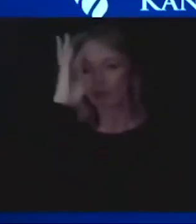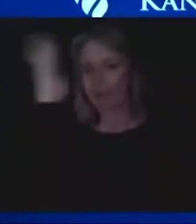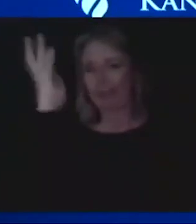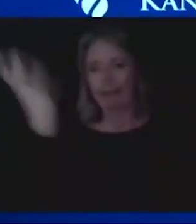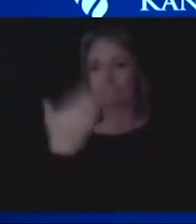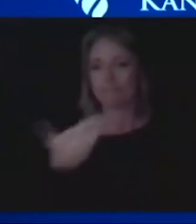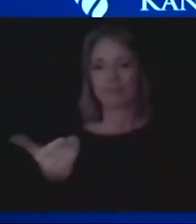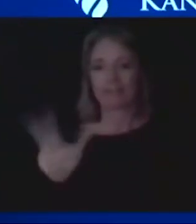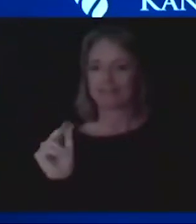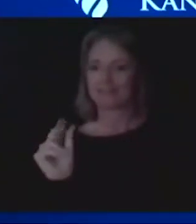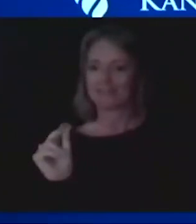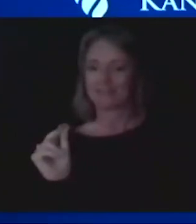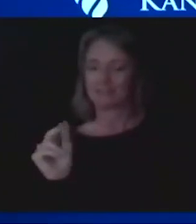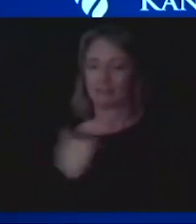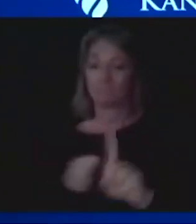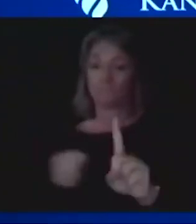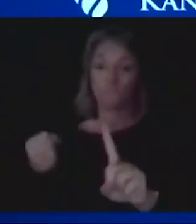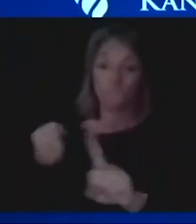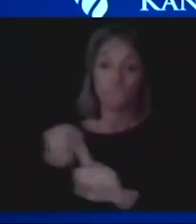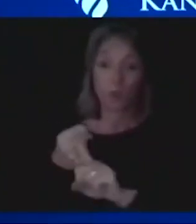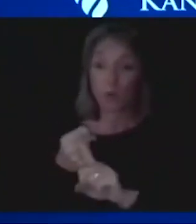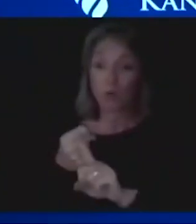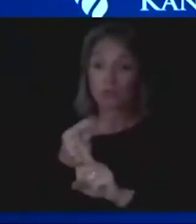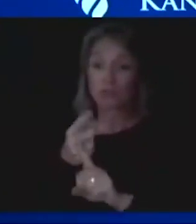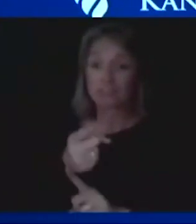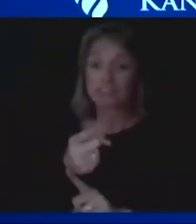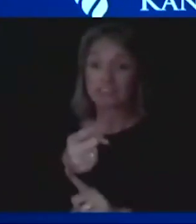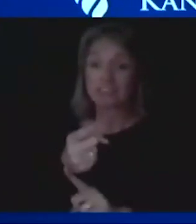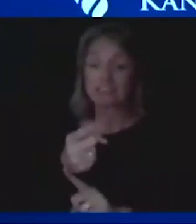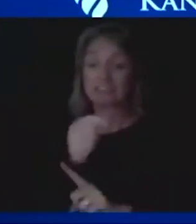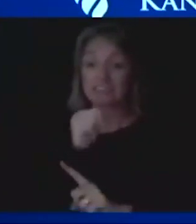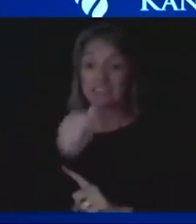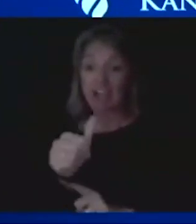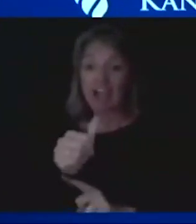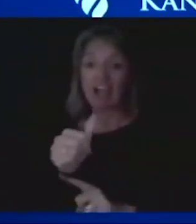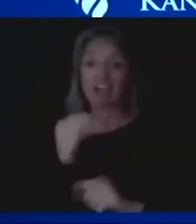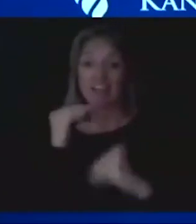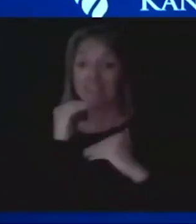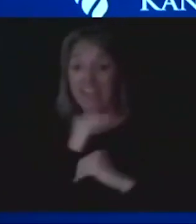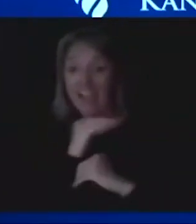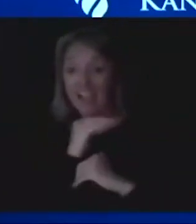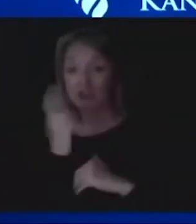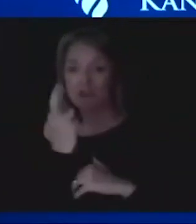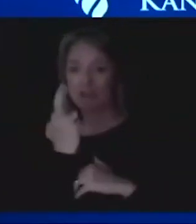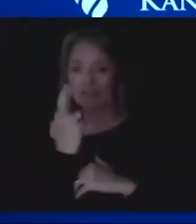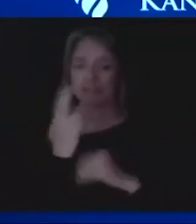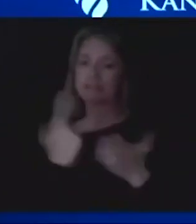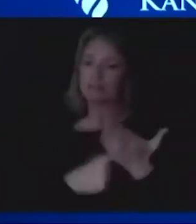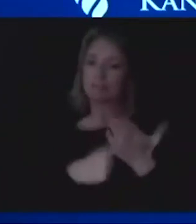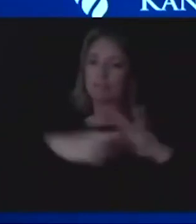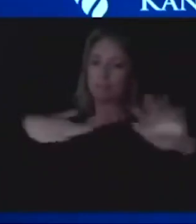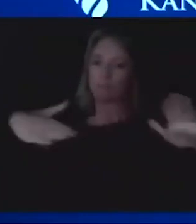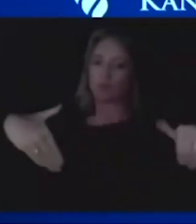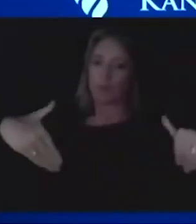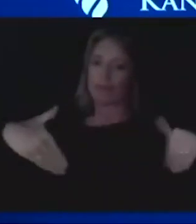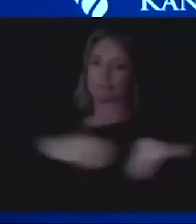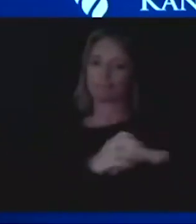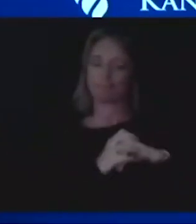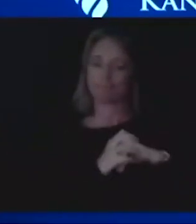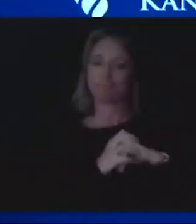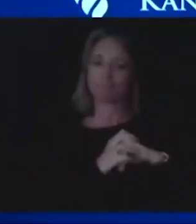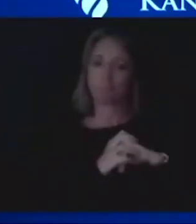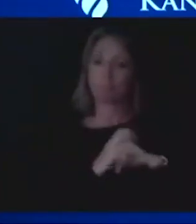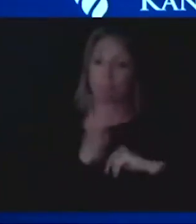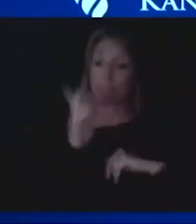you and you realize it wasn't really a hoax, then it's too late. Yep. And those are the people who are dying. And remember,